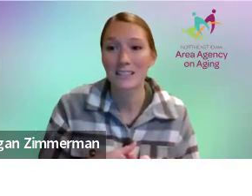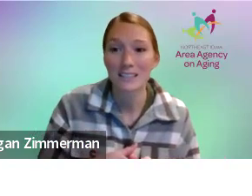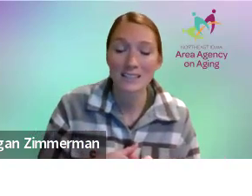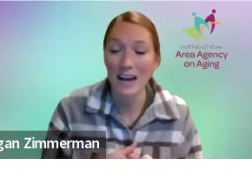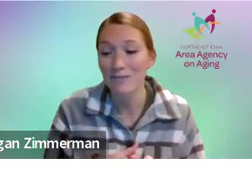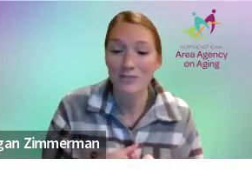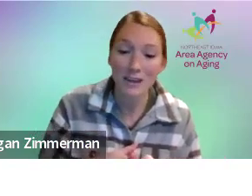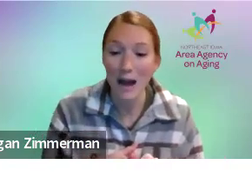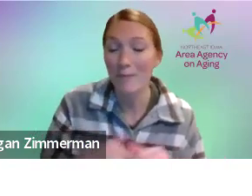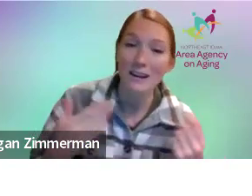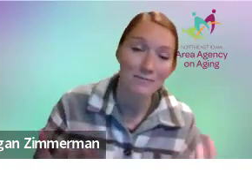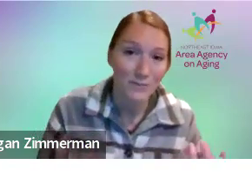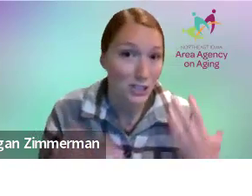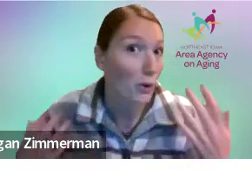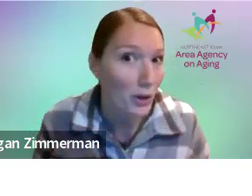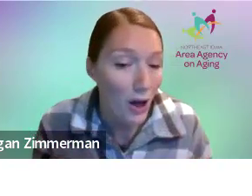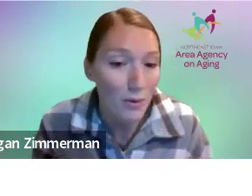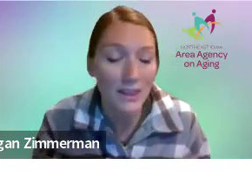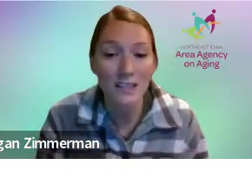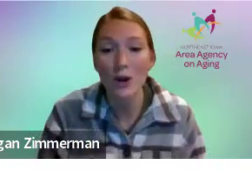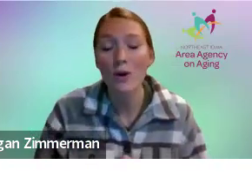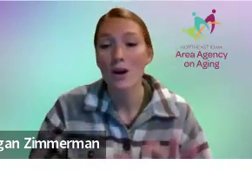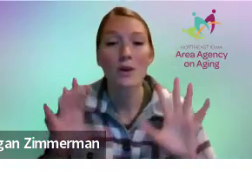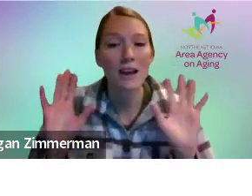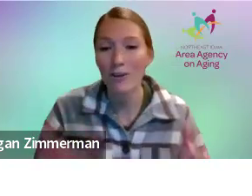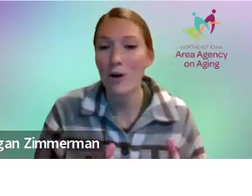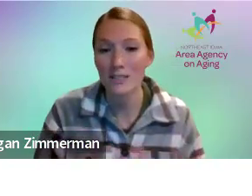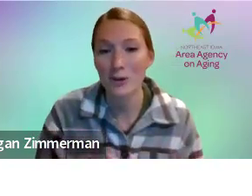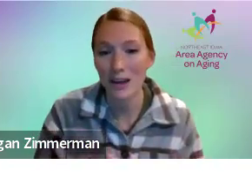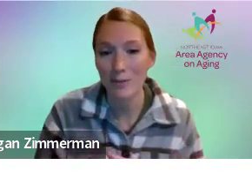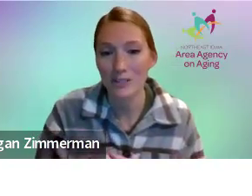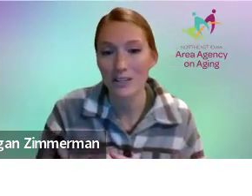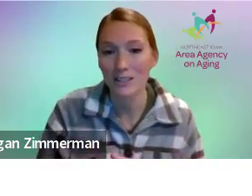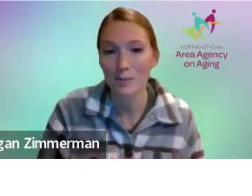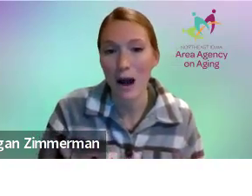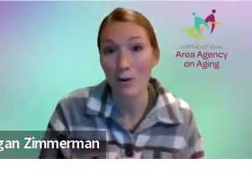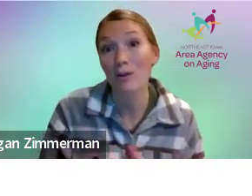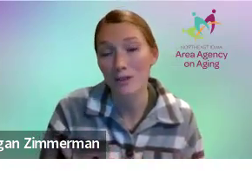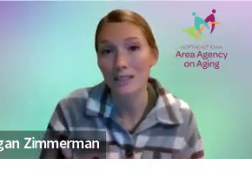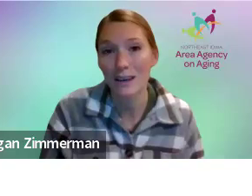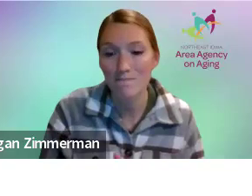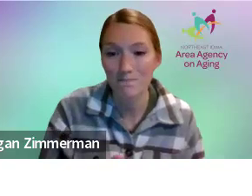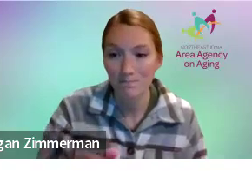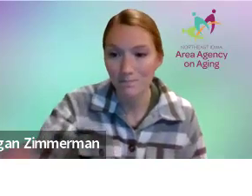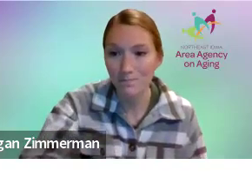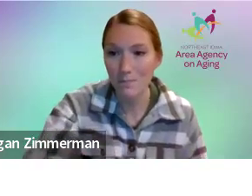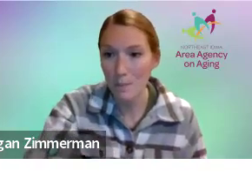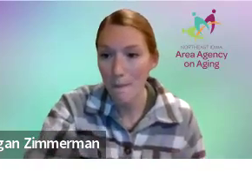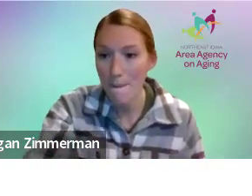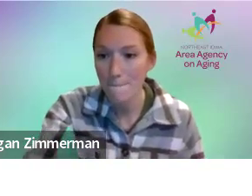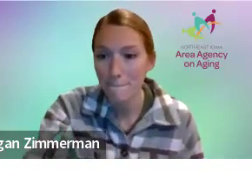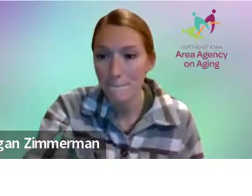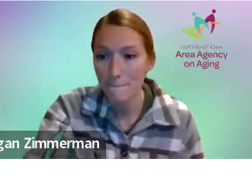learned to kind of get by just going along with it. So we never want to put that person on the spot or quiz them.